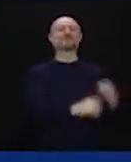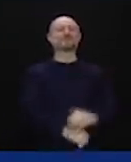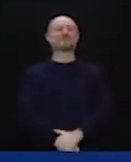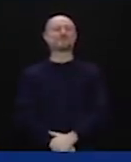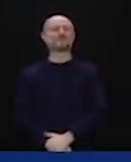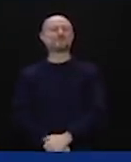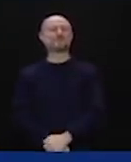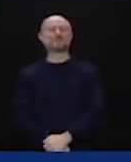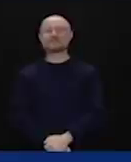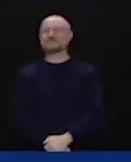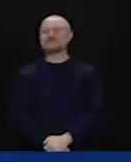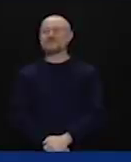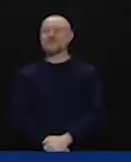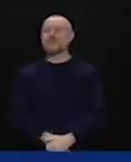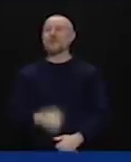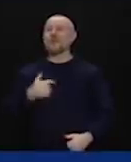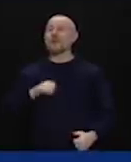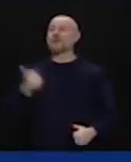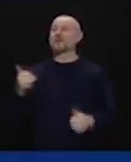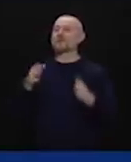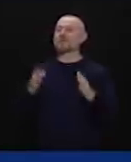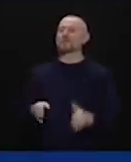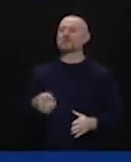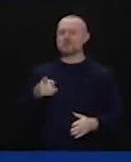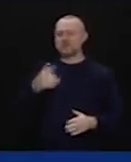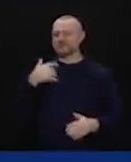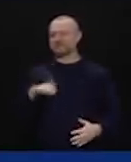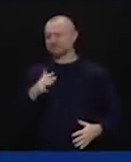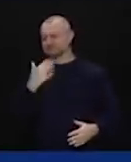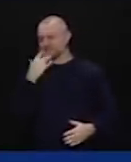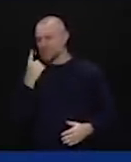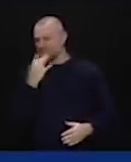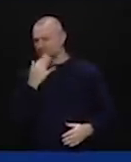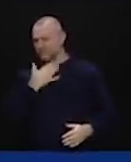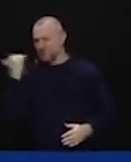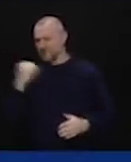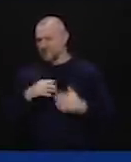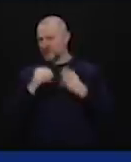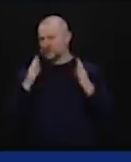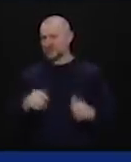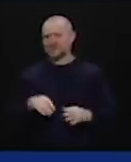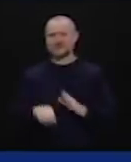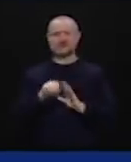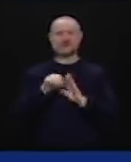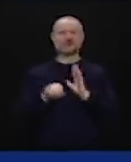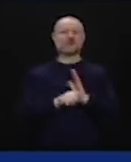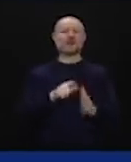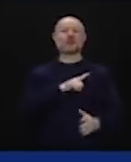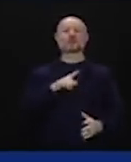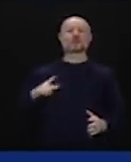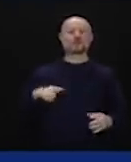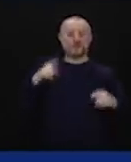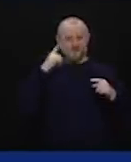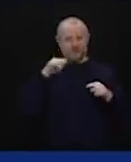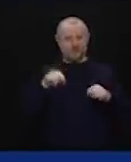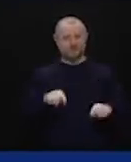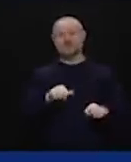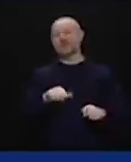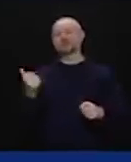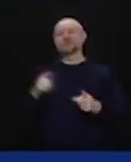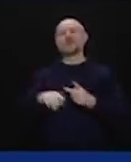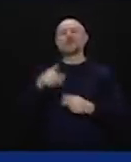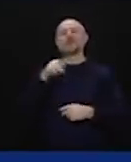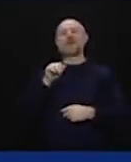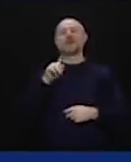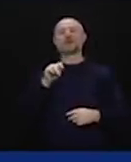And somebody who's one of the most dynamic leaders in our state legislature on this issue and so many others, Pat Fahey. So